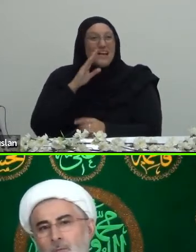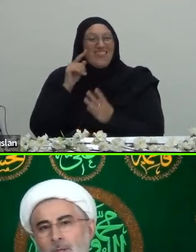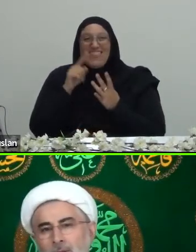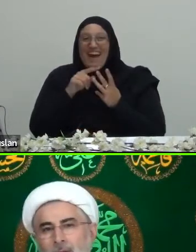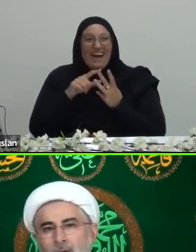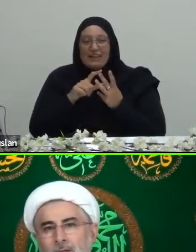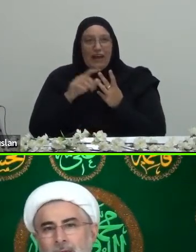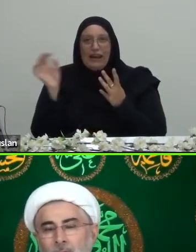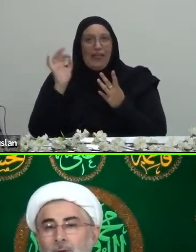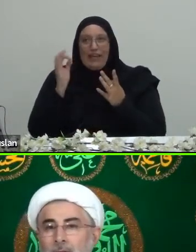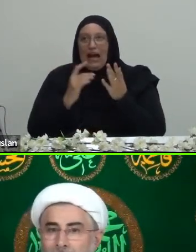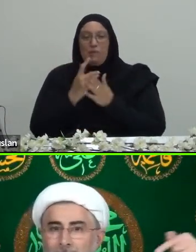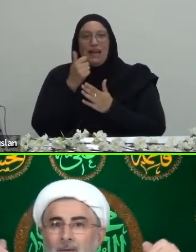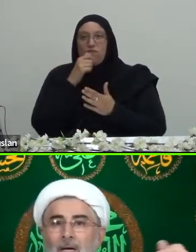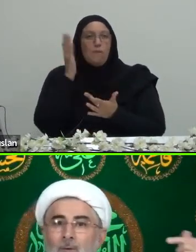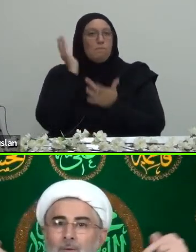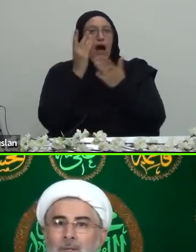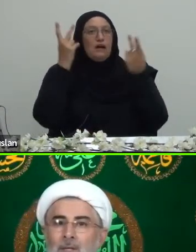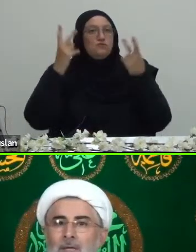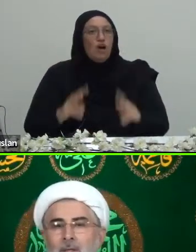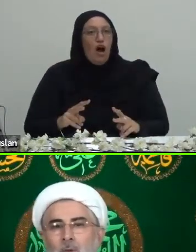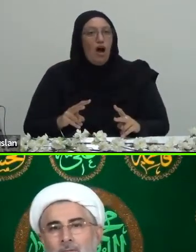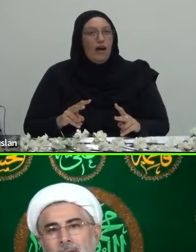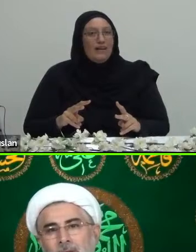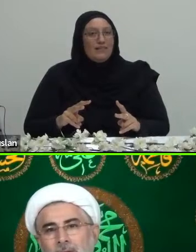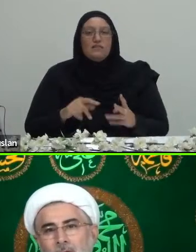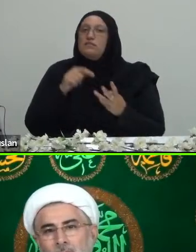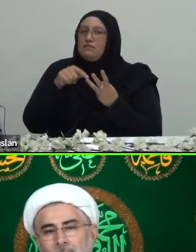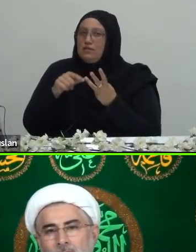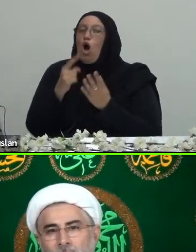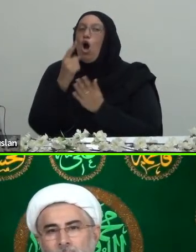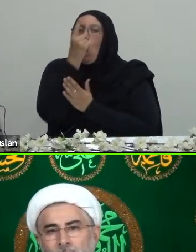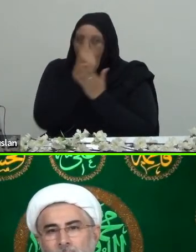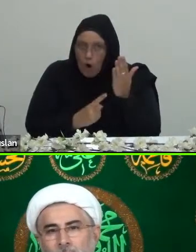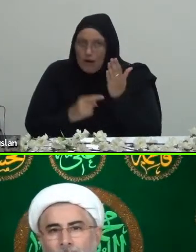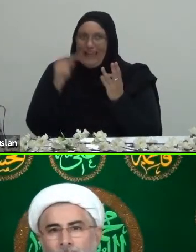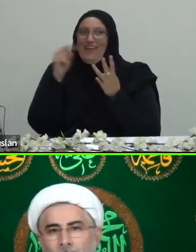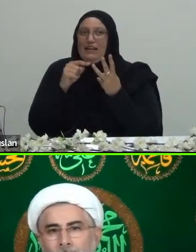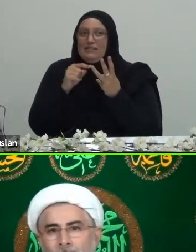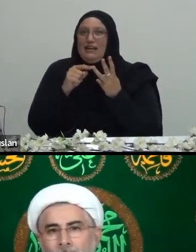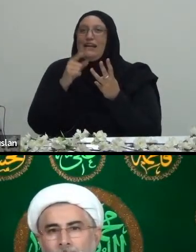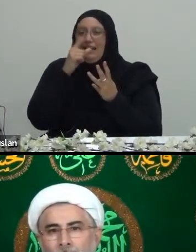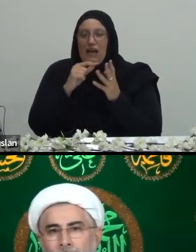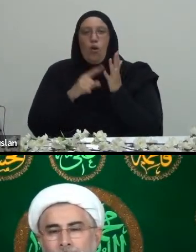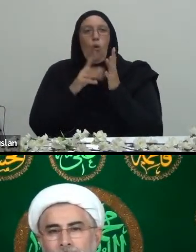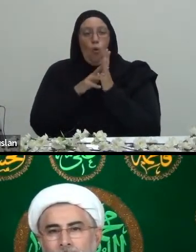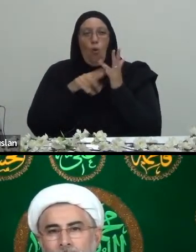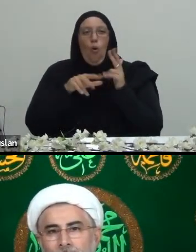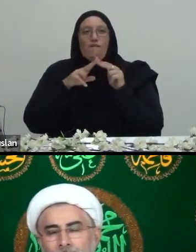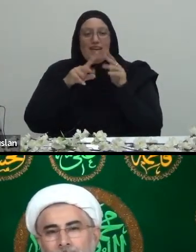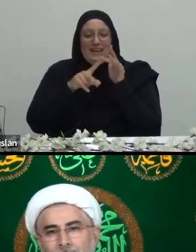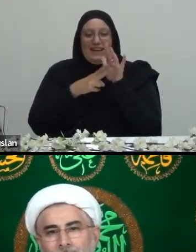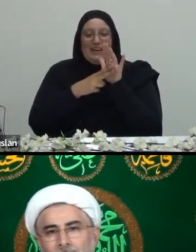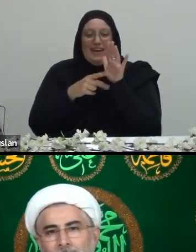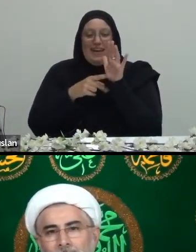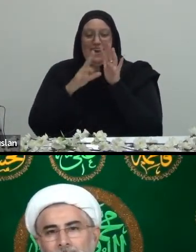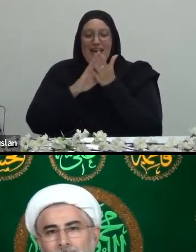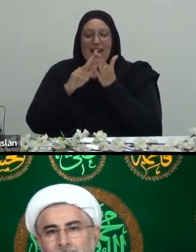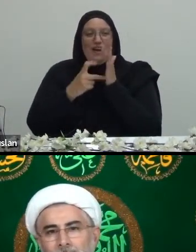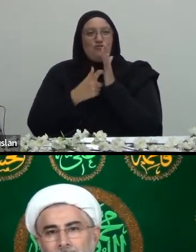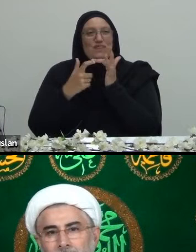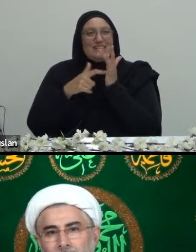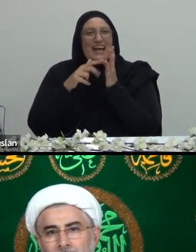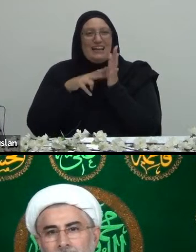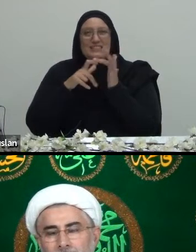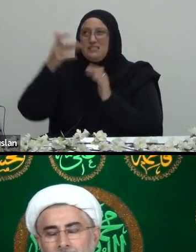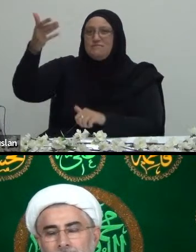just die without anything at all, then and only then the law of inheritance comes in force. Ahsan, thank you very much, Sheikh. That's a lot